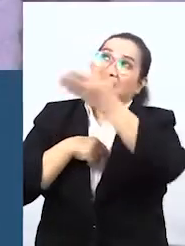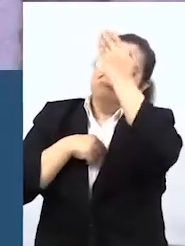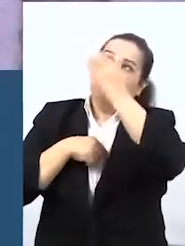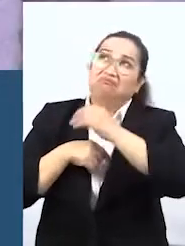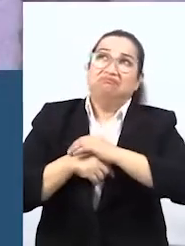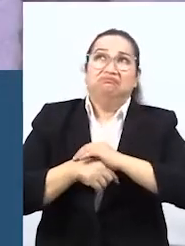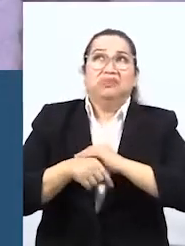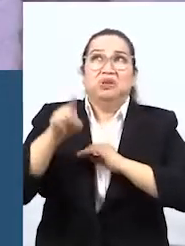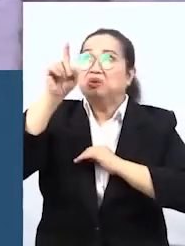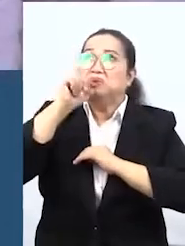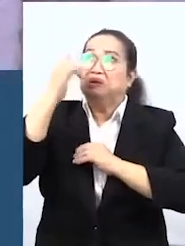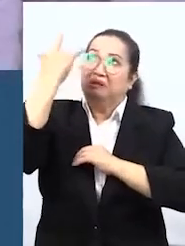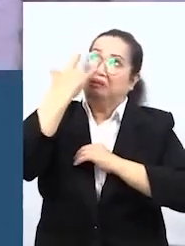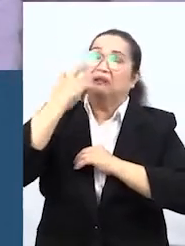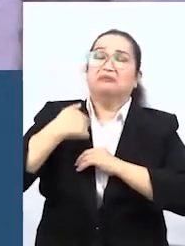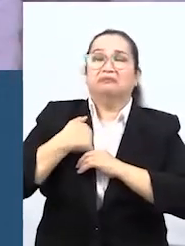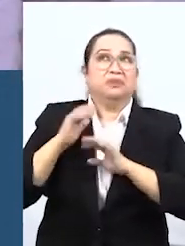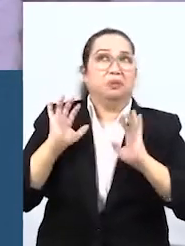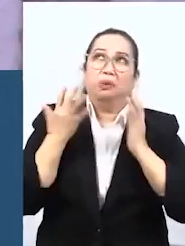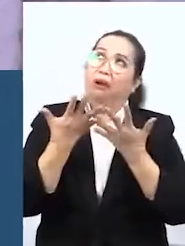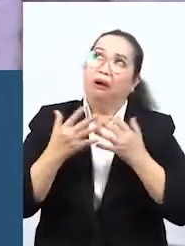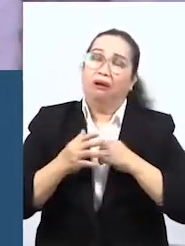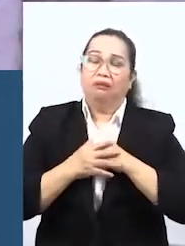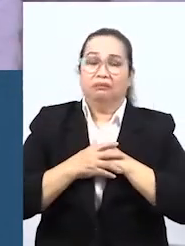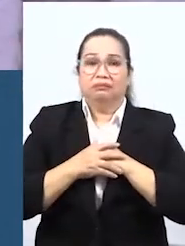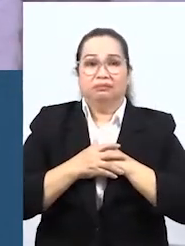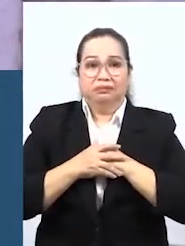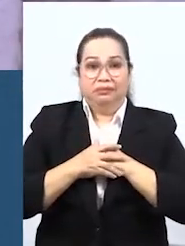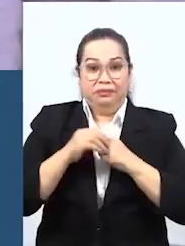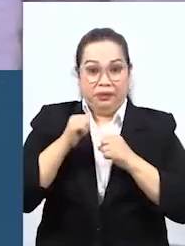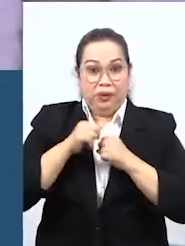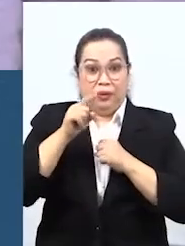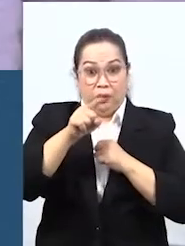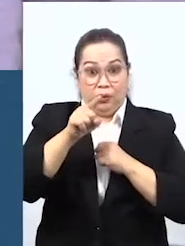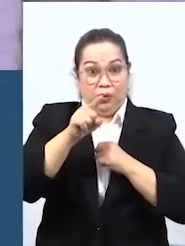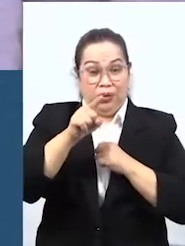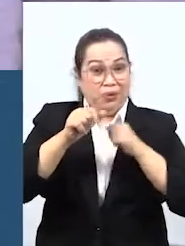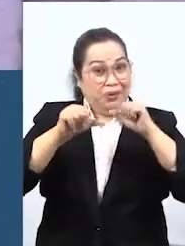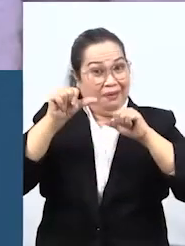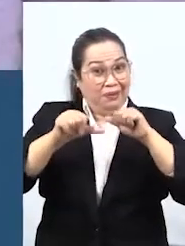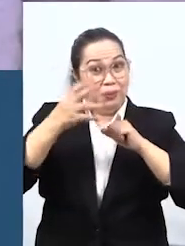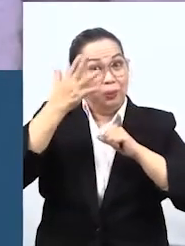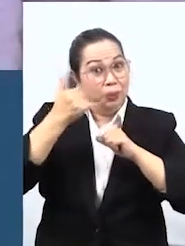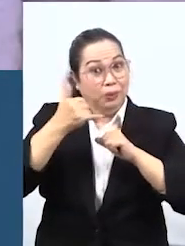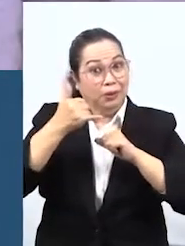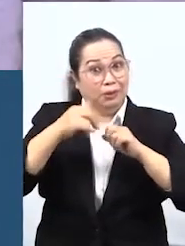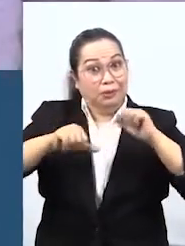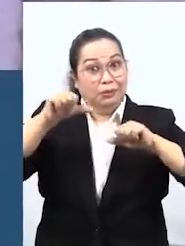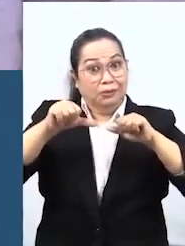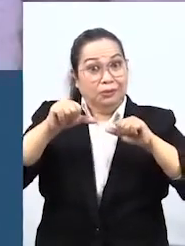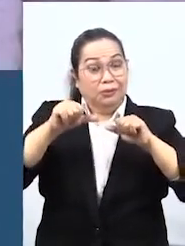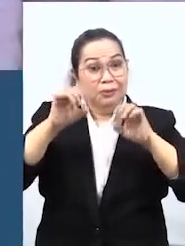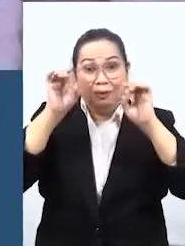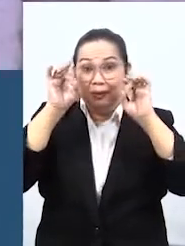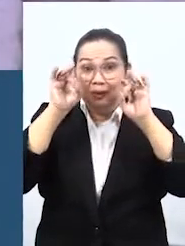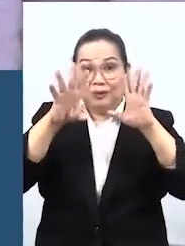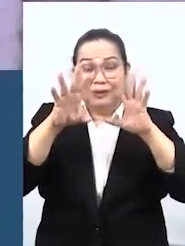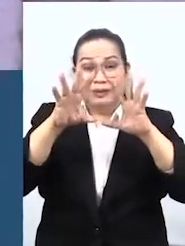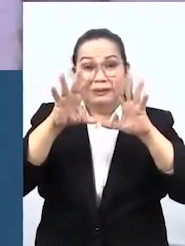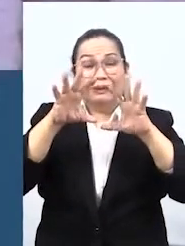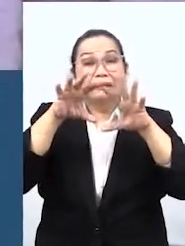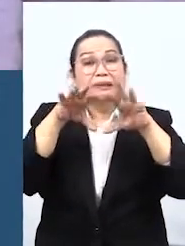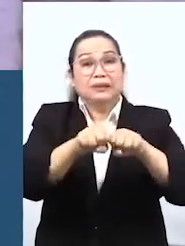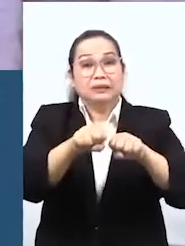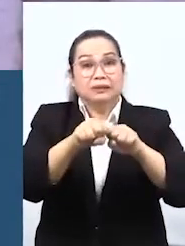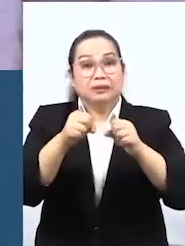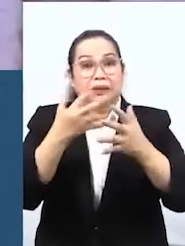hindi mo ako mahal Jesus Paul trip he says Here's Why you why doubt is such a deadly trap